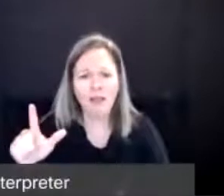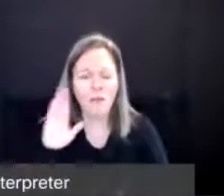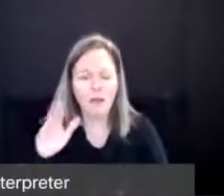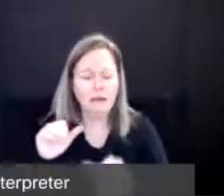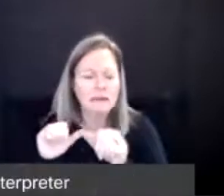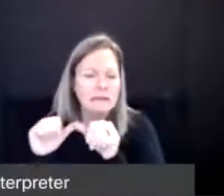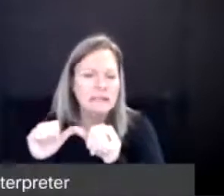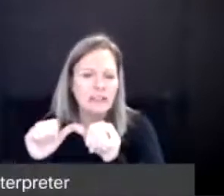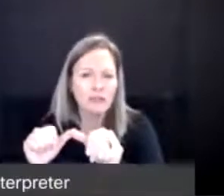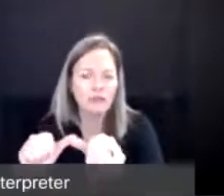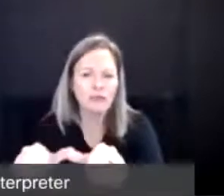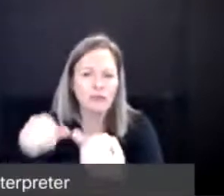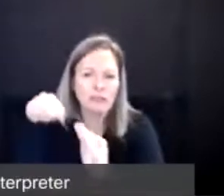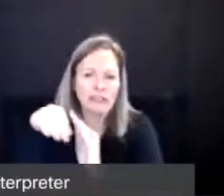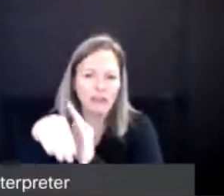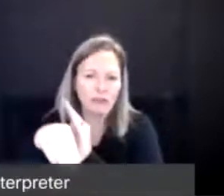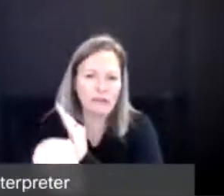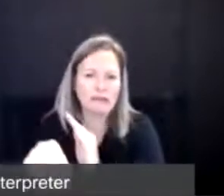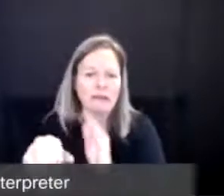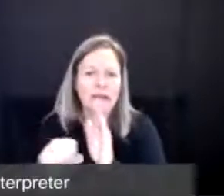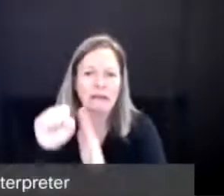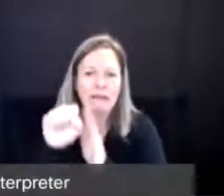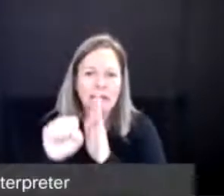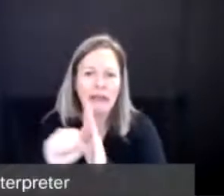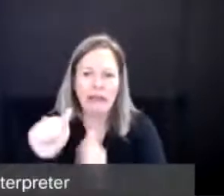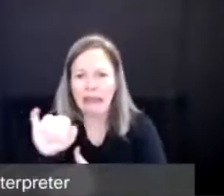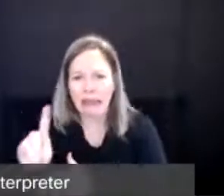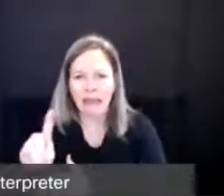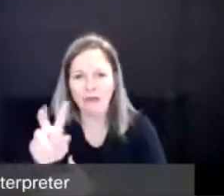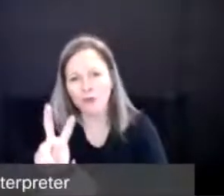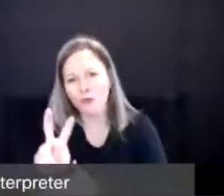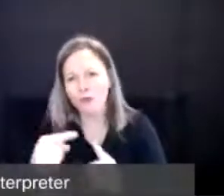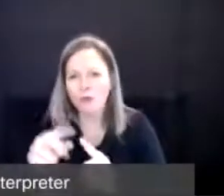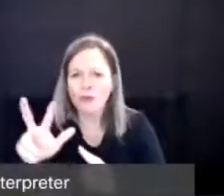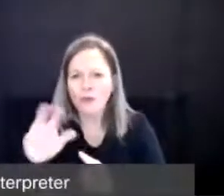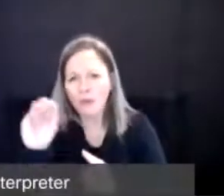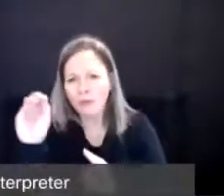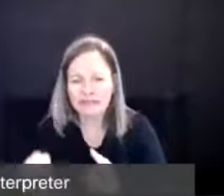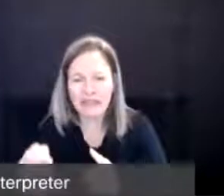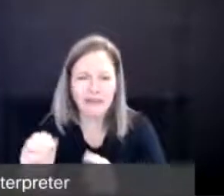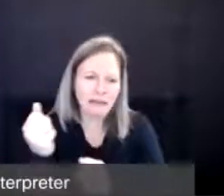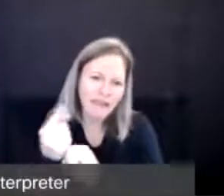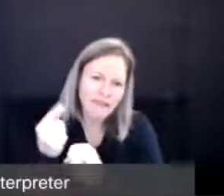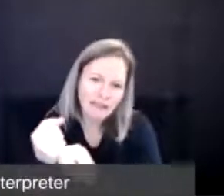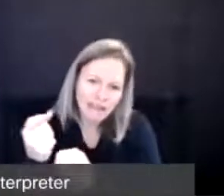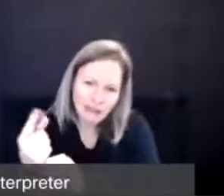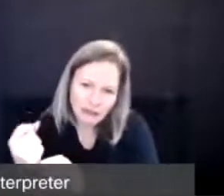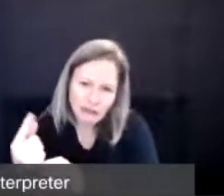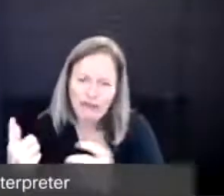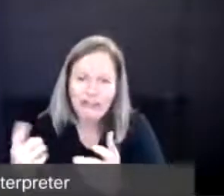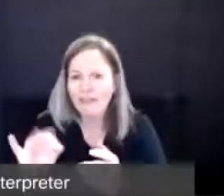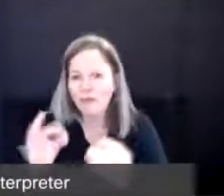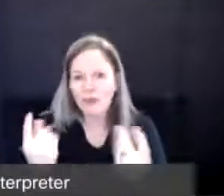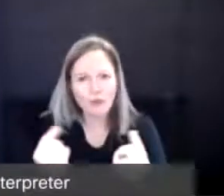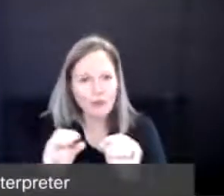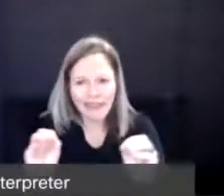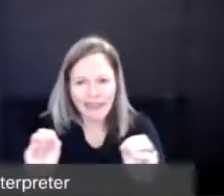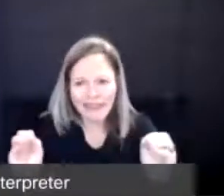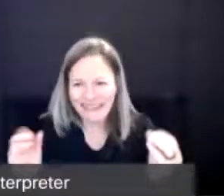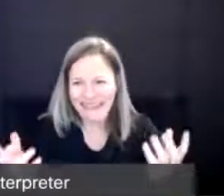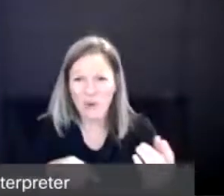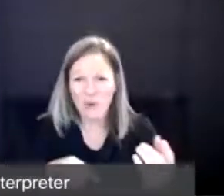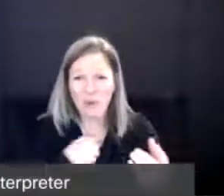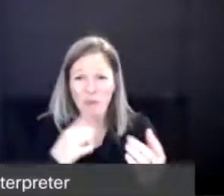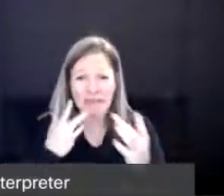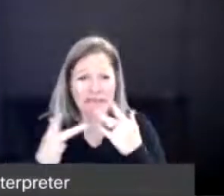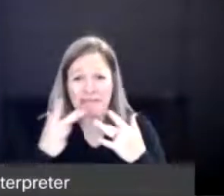to decrease our state aid by 2 to 3% every single year until we will probably be, like Dustin alluded to earlier, we'll be off